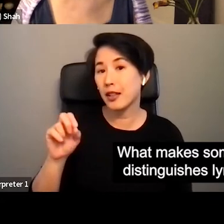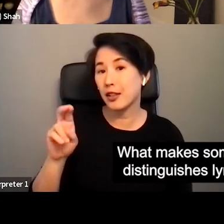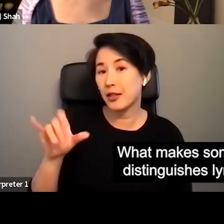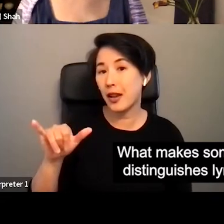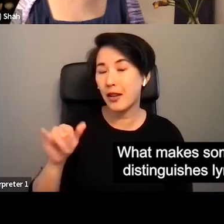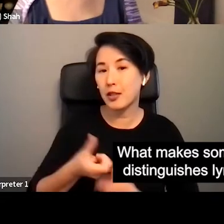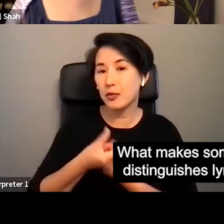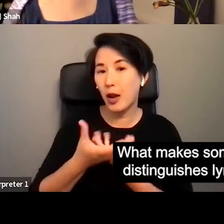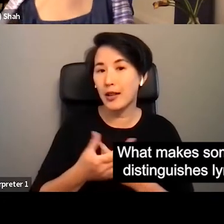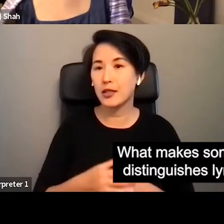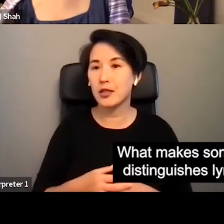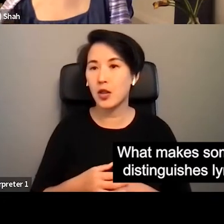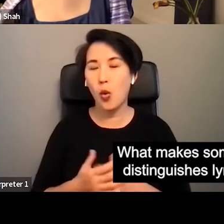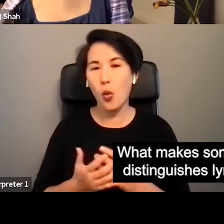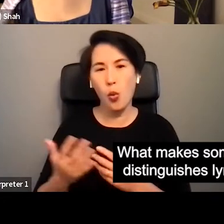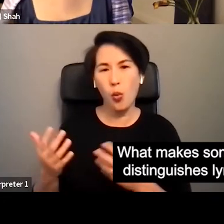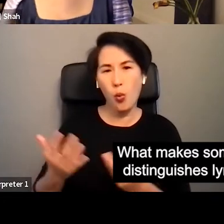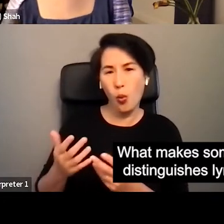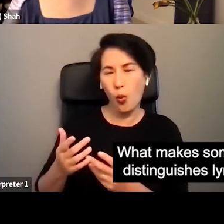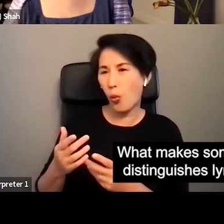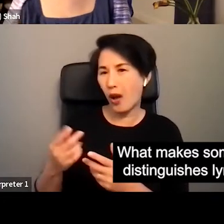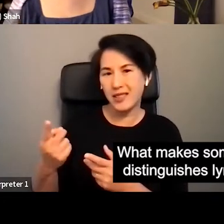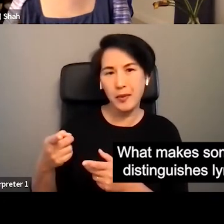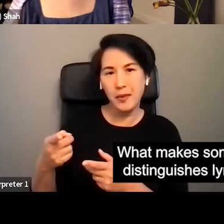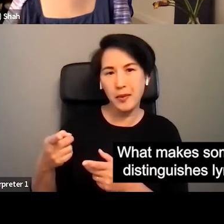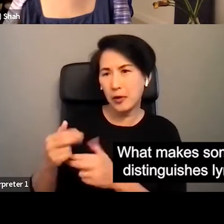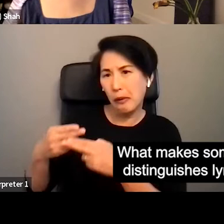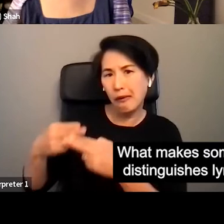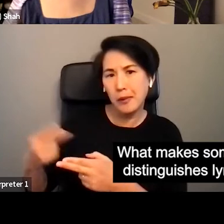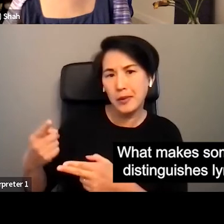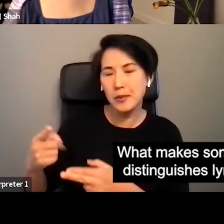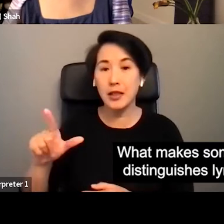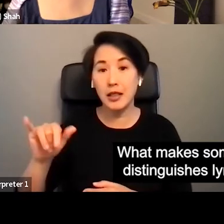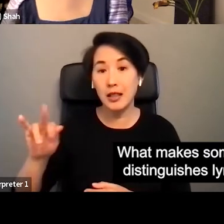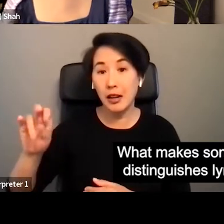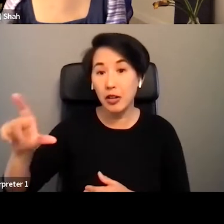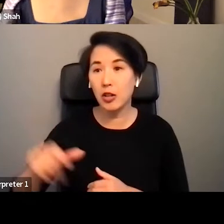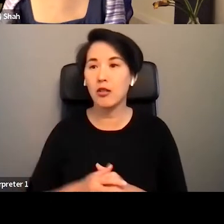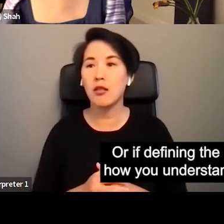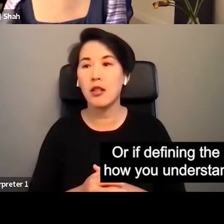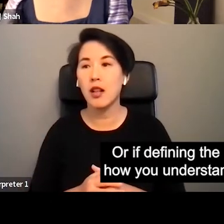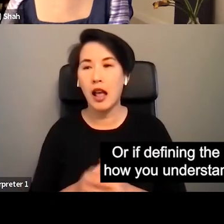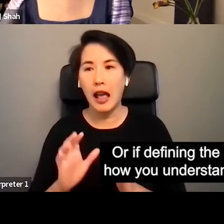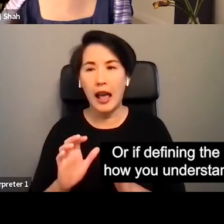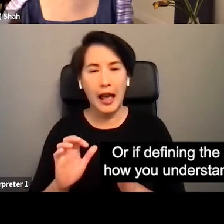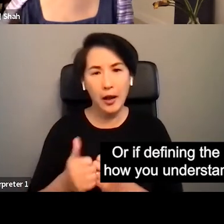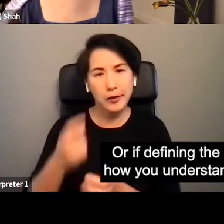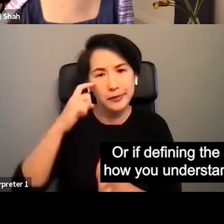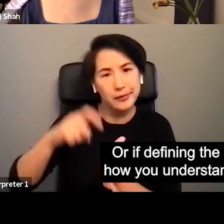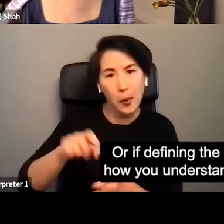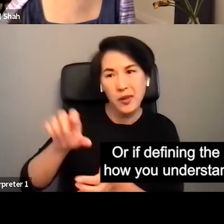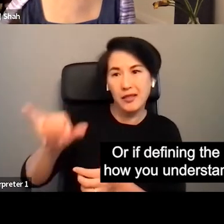something lyrical and what distinguishes lyrical writing or lyricism, or